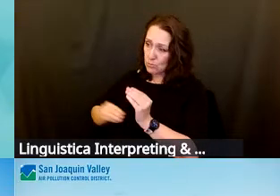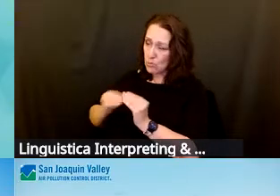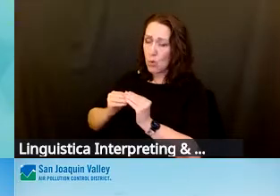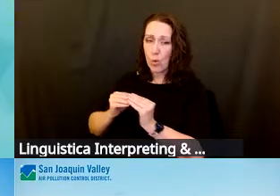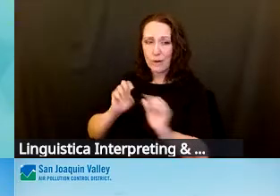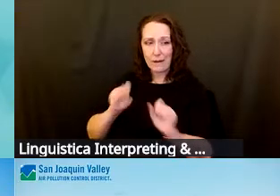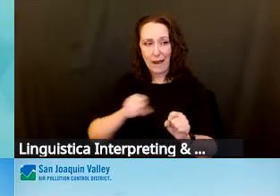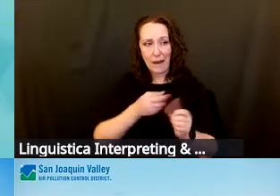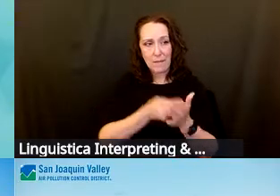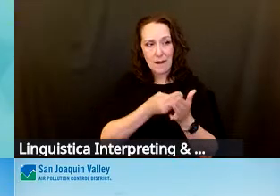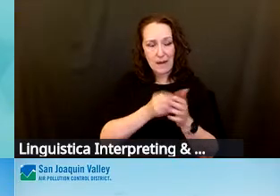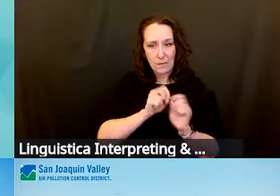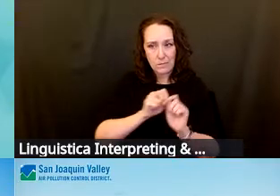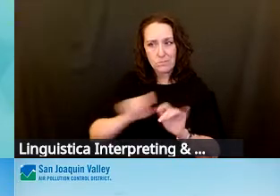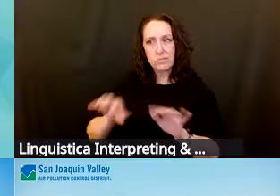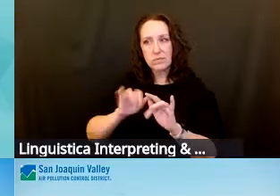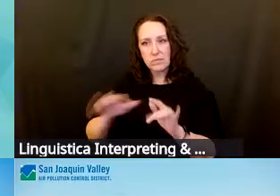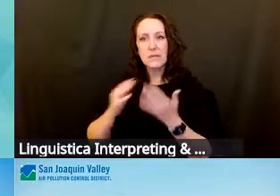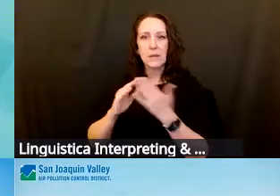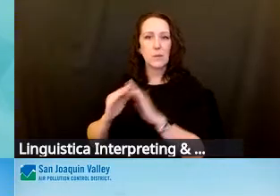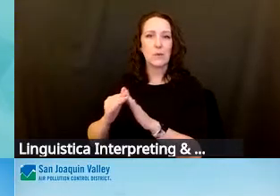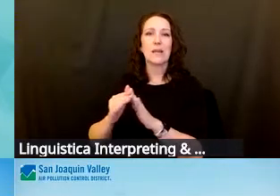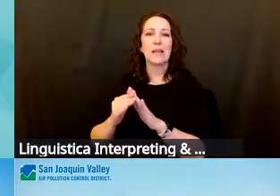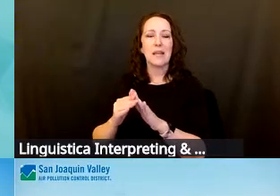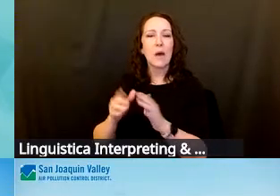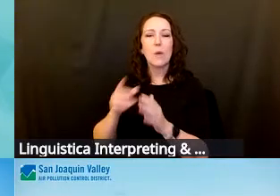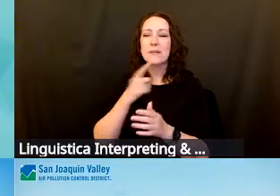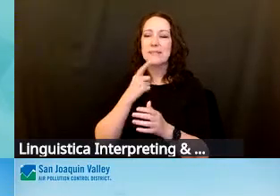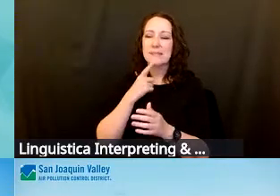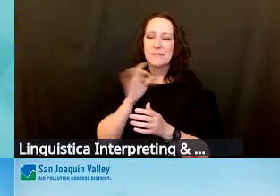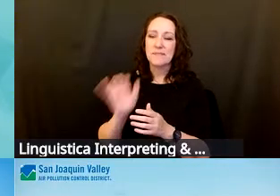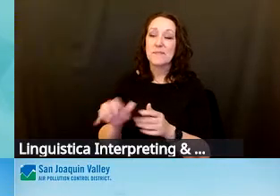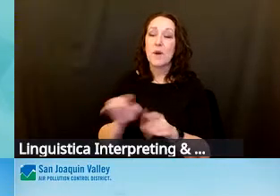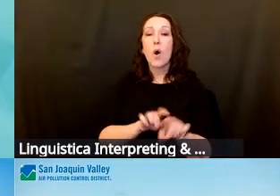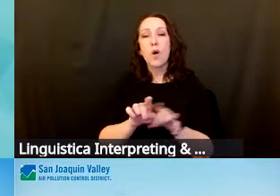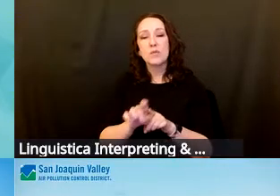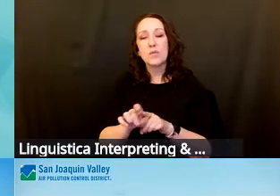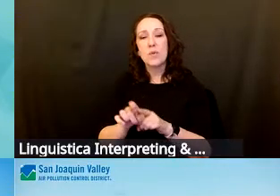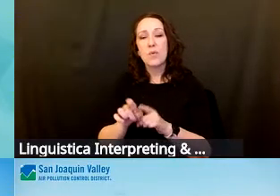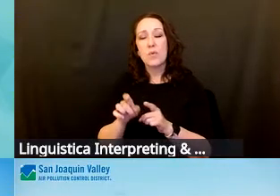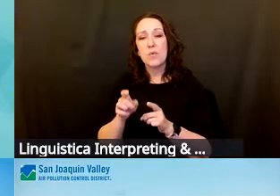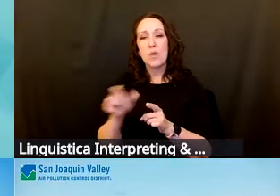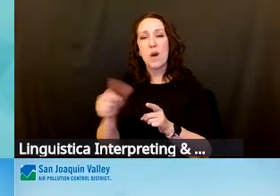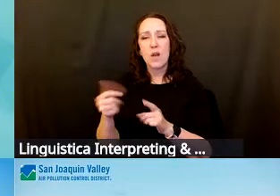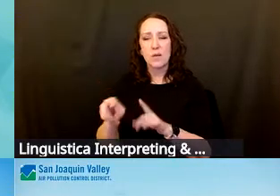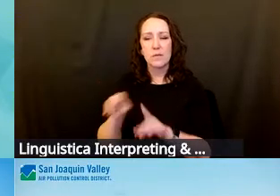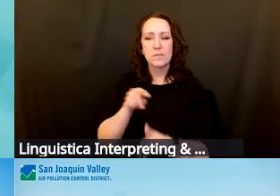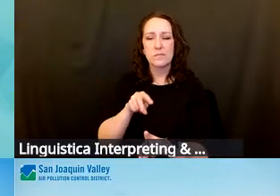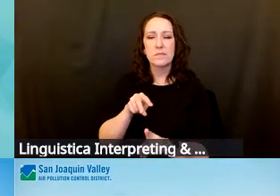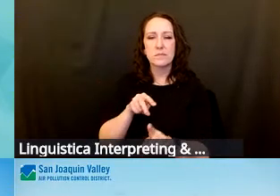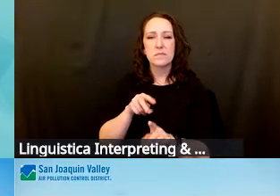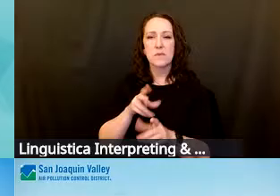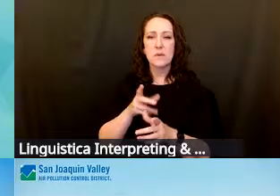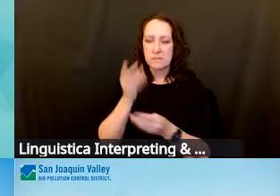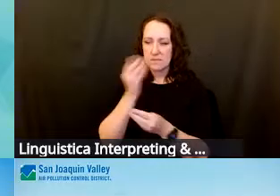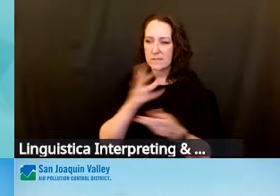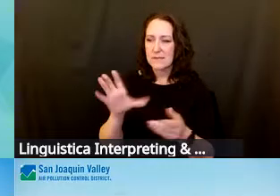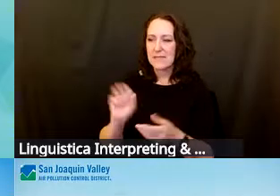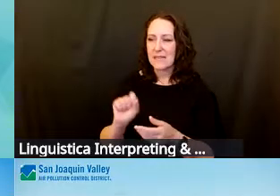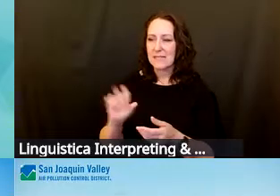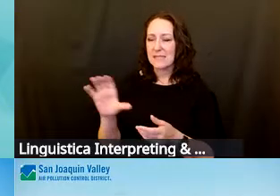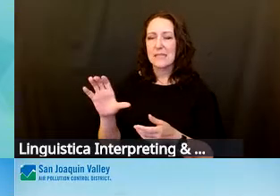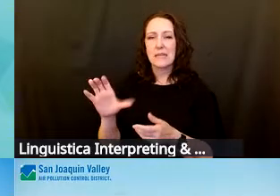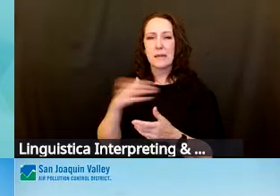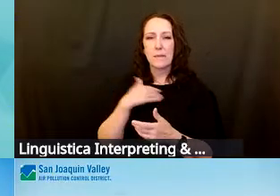funding out into the community. So I will say that, but I also just on the other side of that, just want to let CSC members know, like I